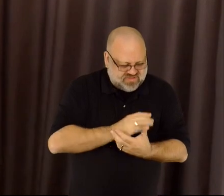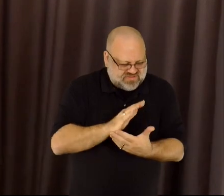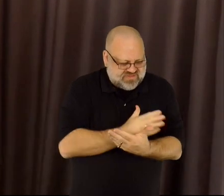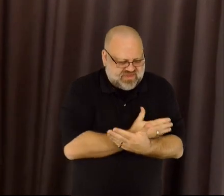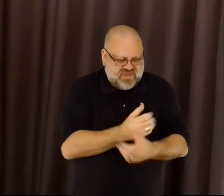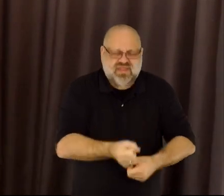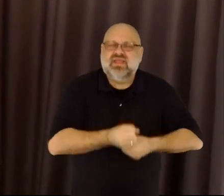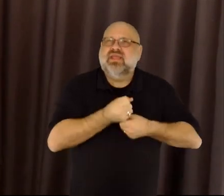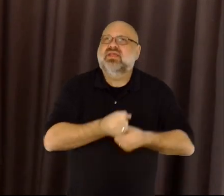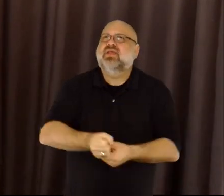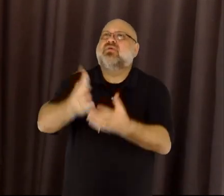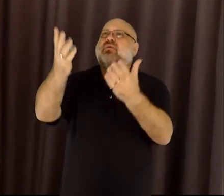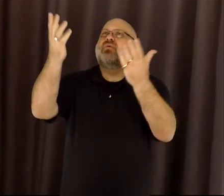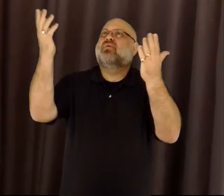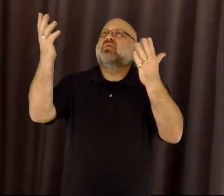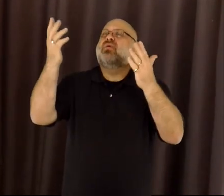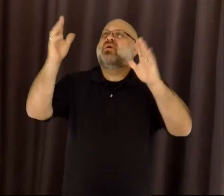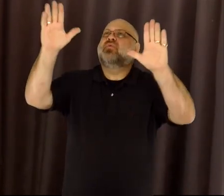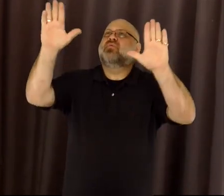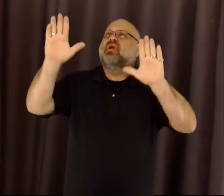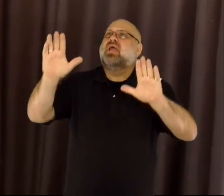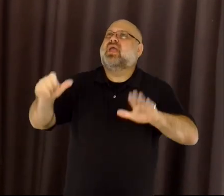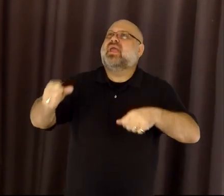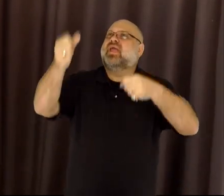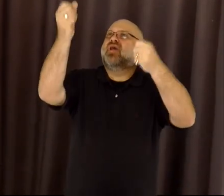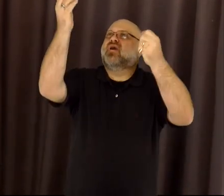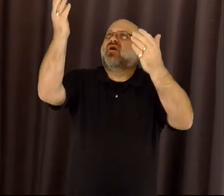will say, great